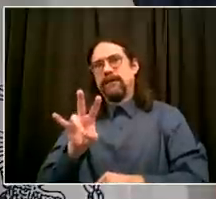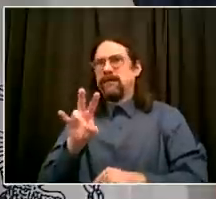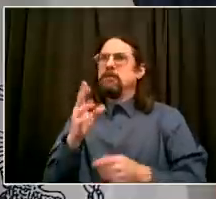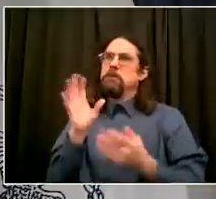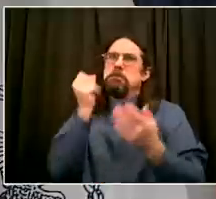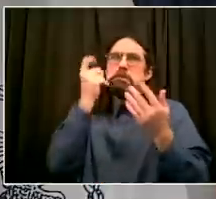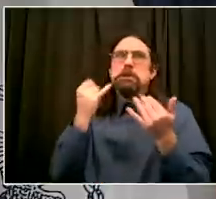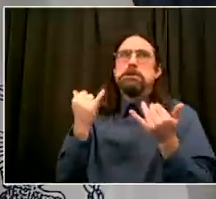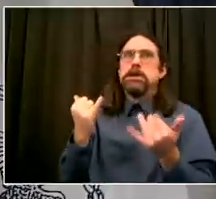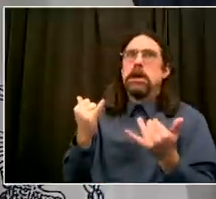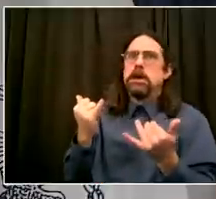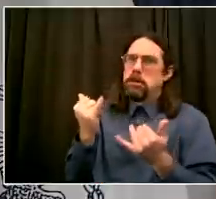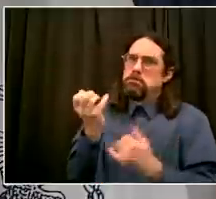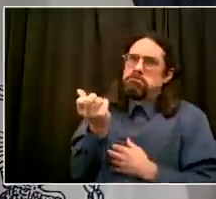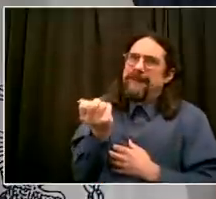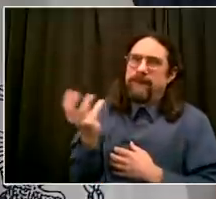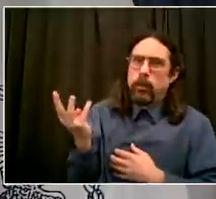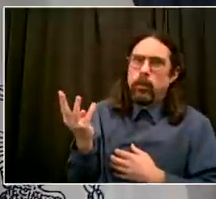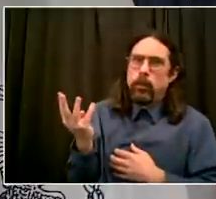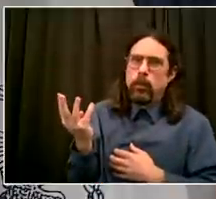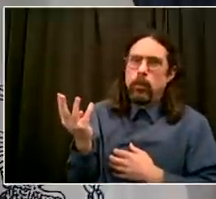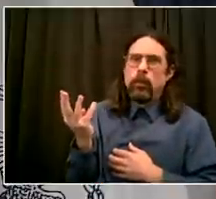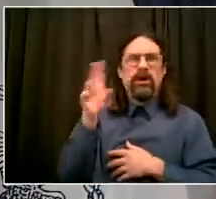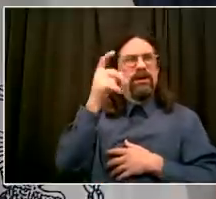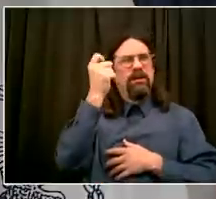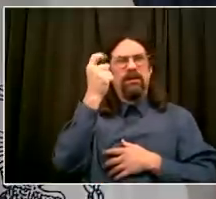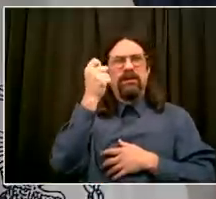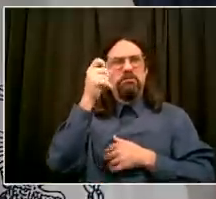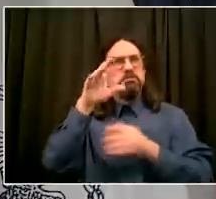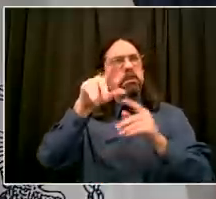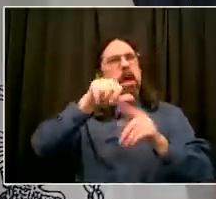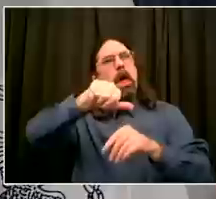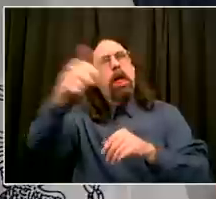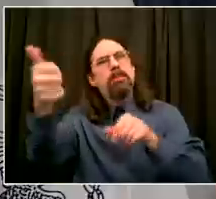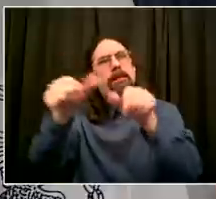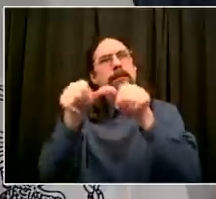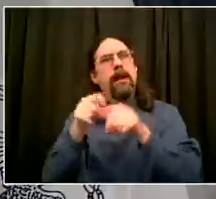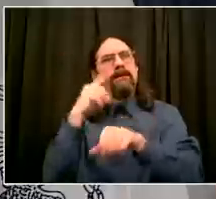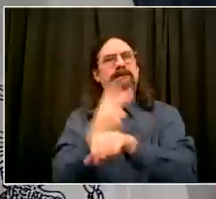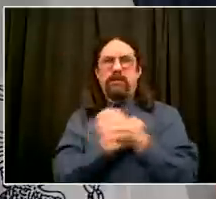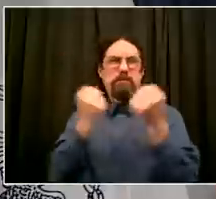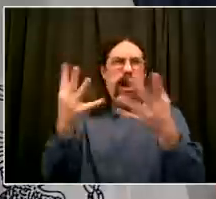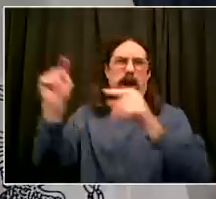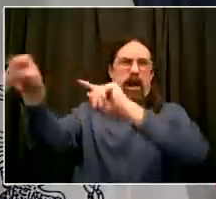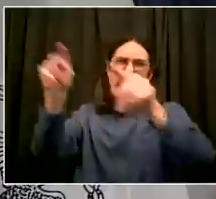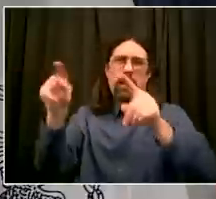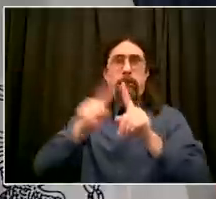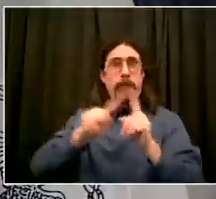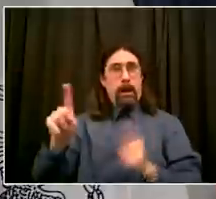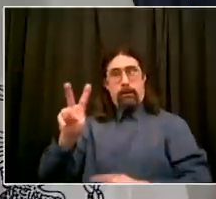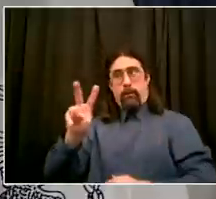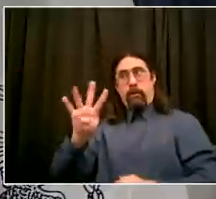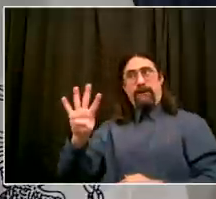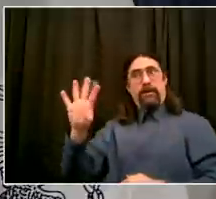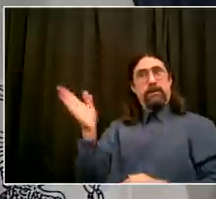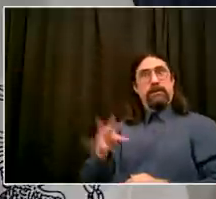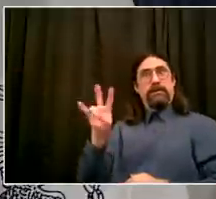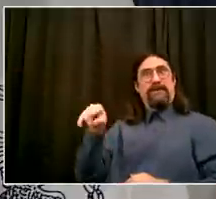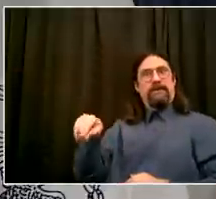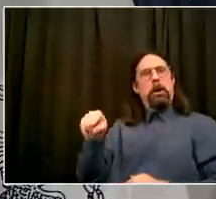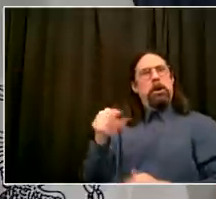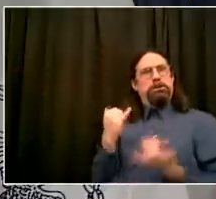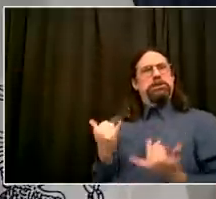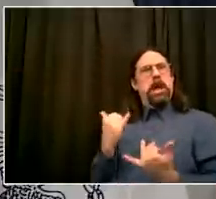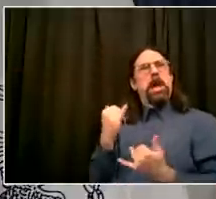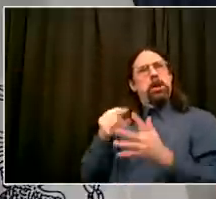say each of these plays a role, but just assume there's going to be a constant expansion so we can